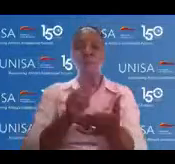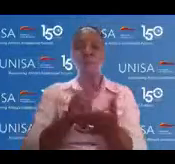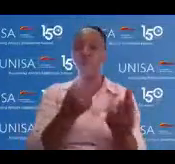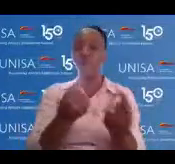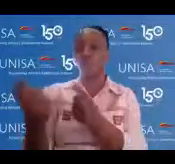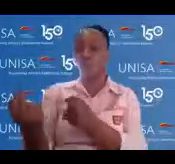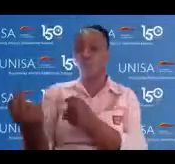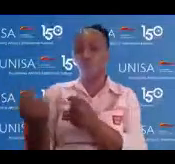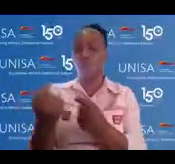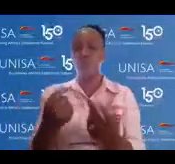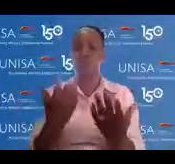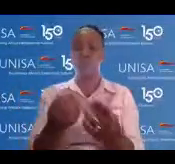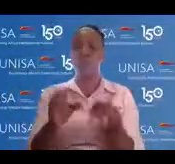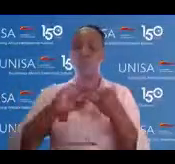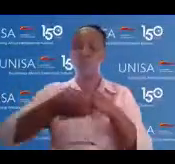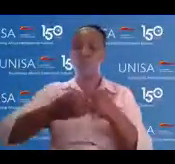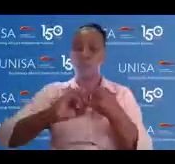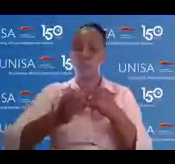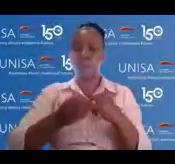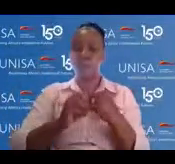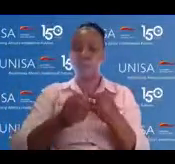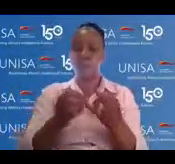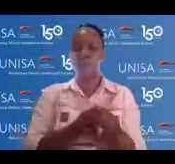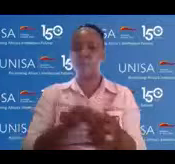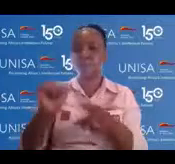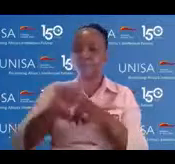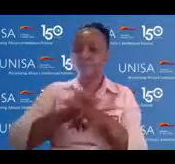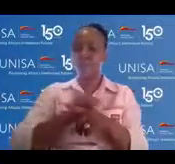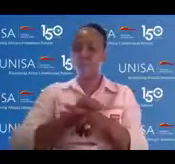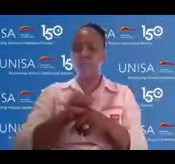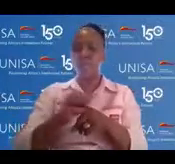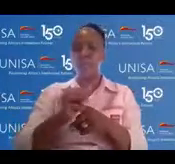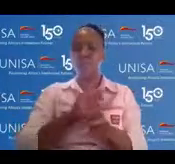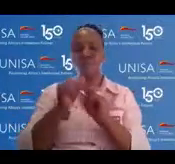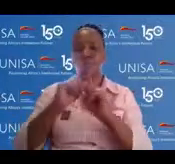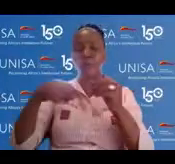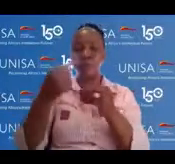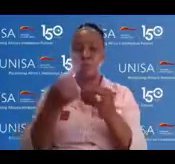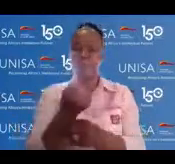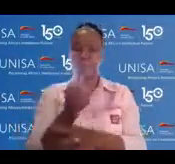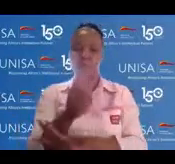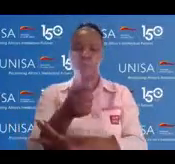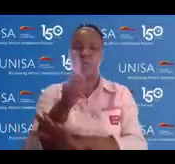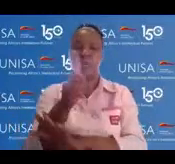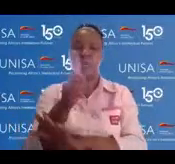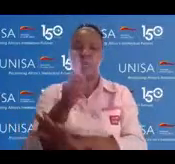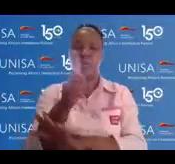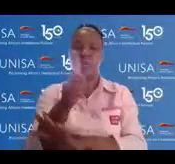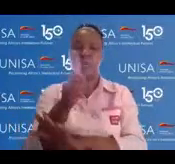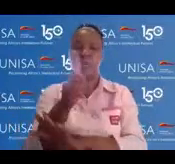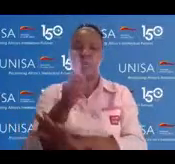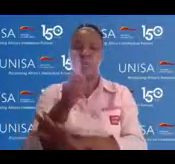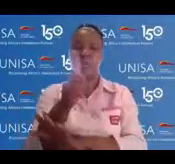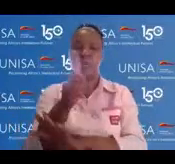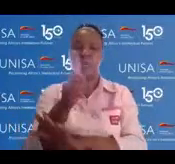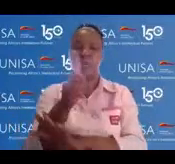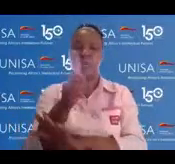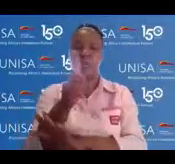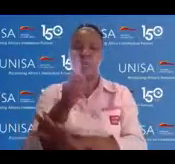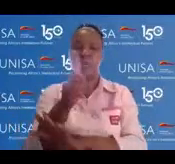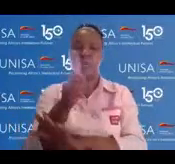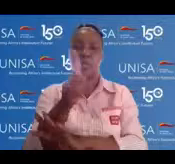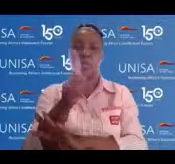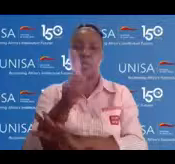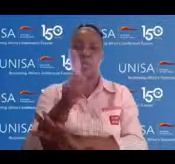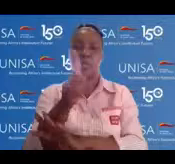attempt the demo test, which I'm going to speak about a little bit later. And when you attempt the demo test, if you're not on the right